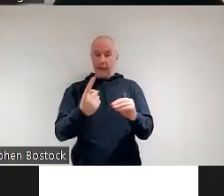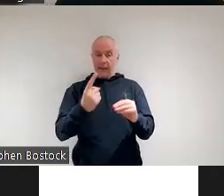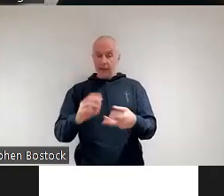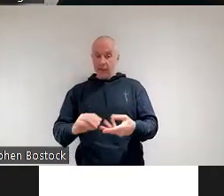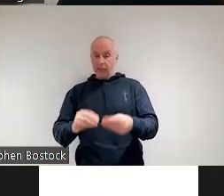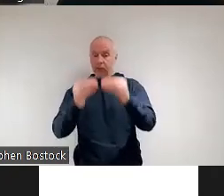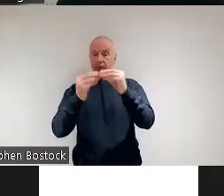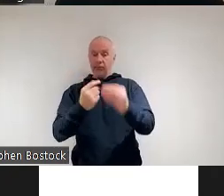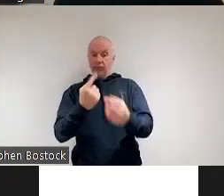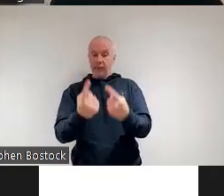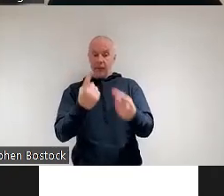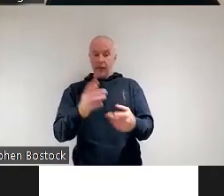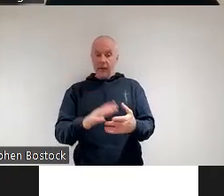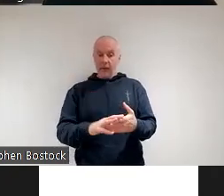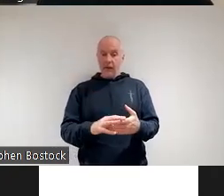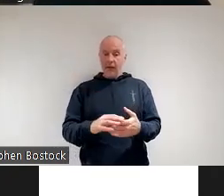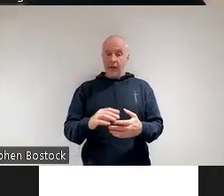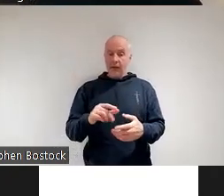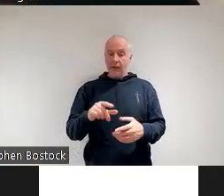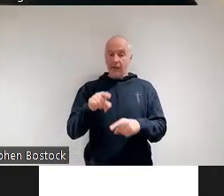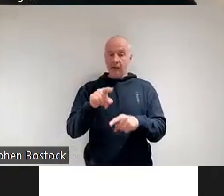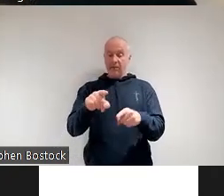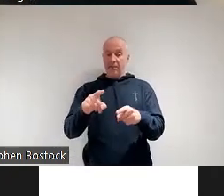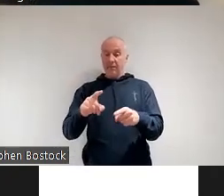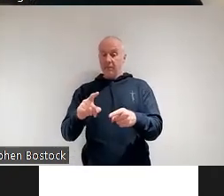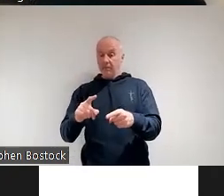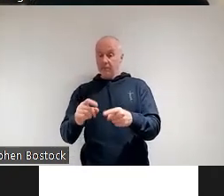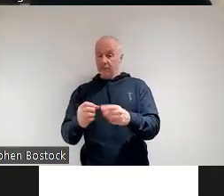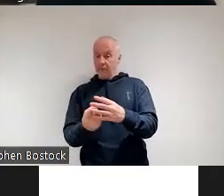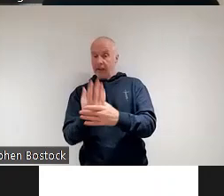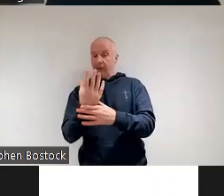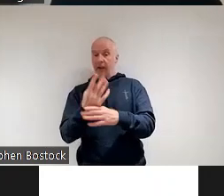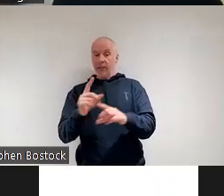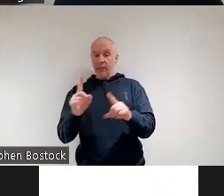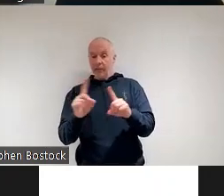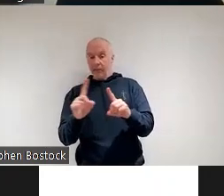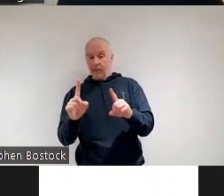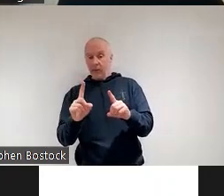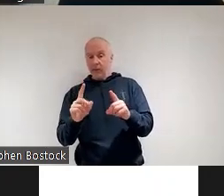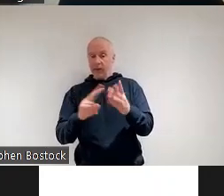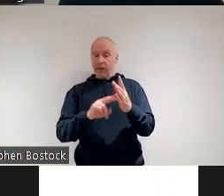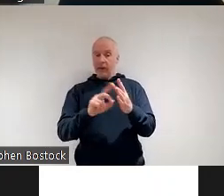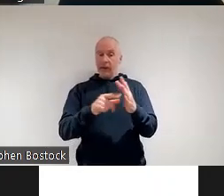CHAdeMO. It's mainly developed by Mitsubishi and Nissan. But at the moment,